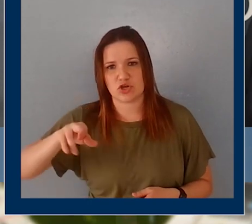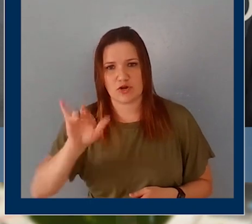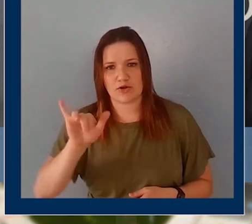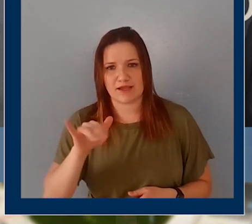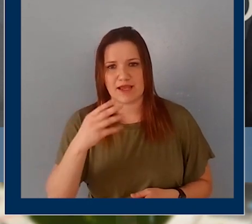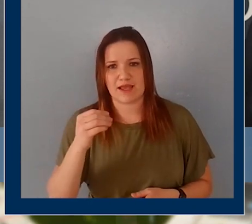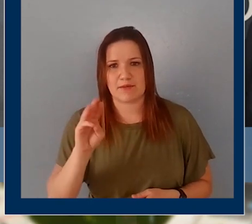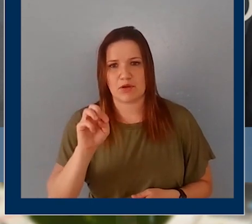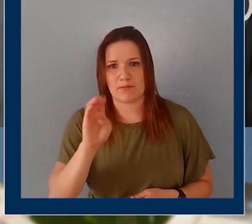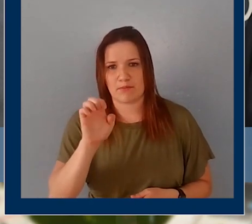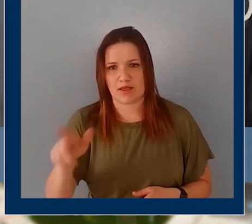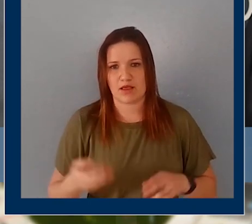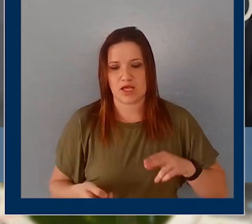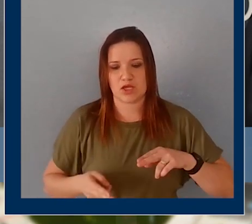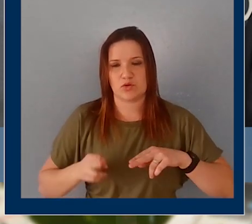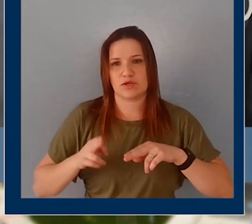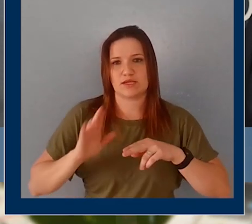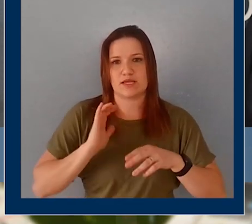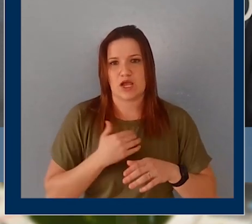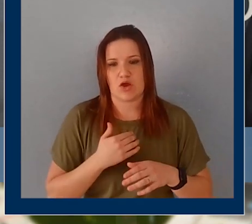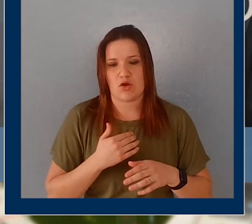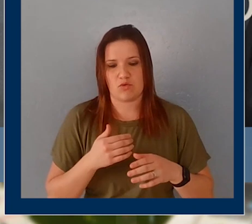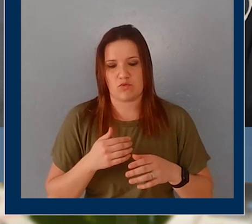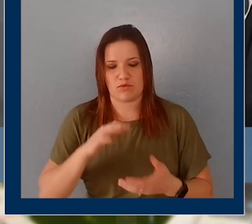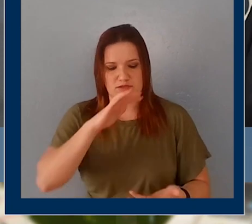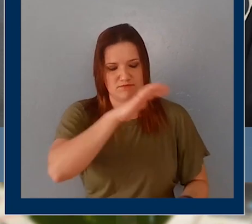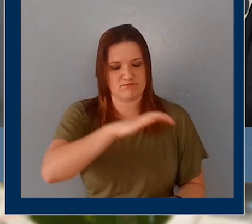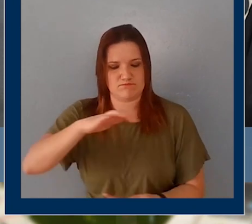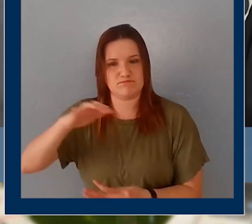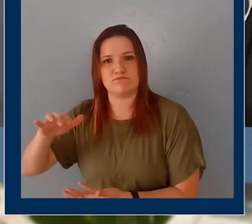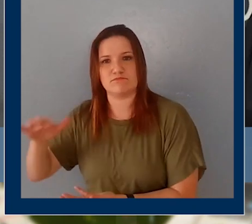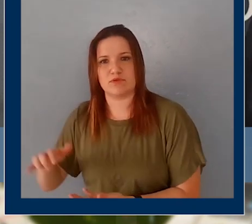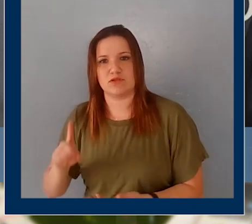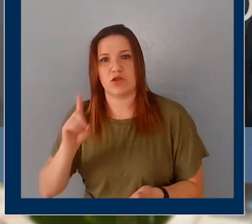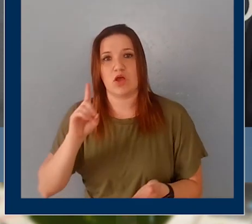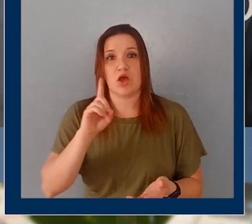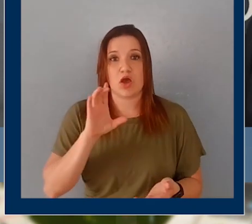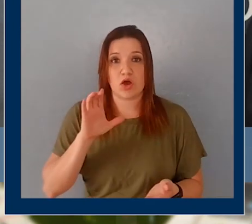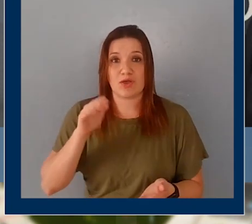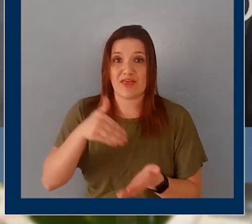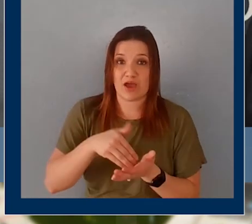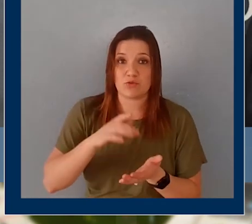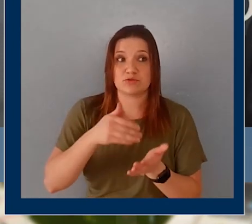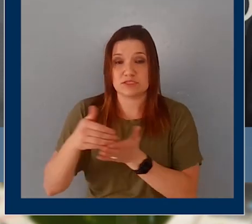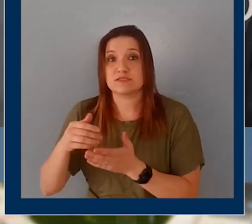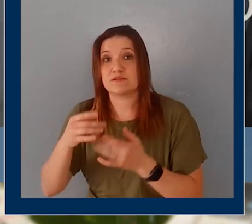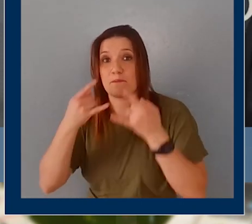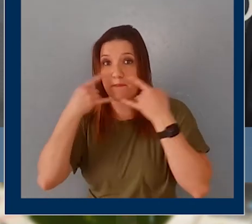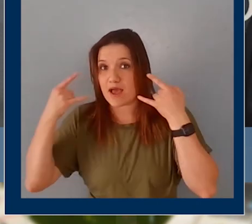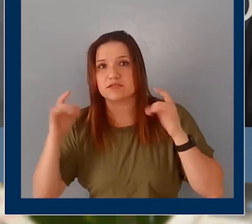and he called me right back, and I told him I need your help. If there's gloves at the state level or someplace